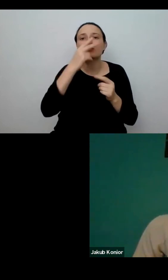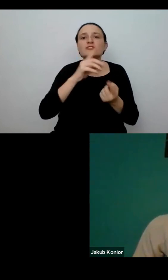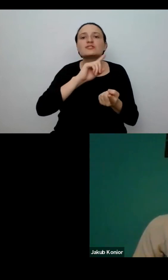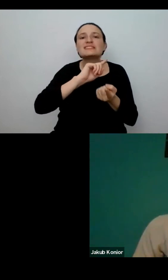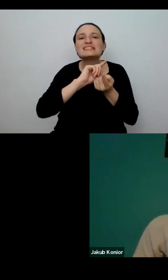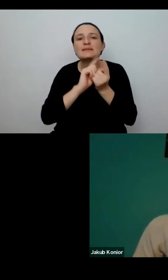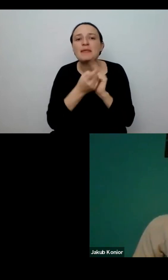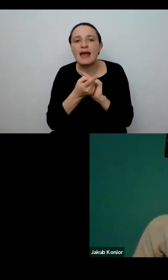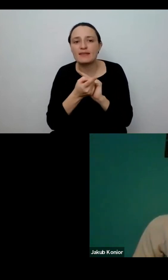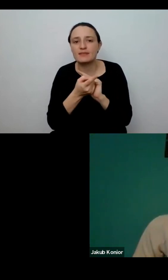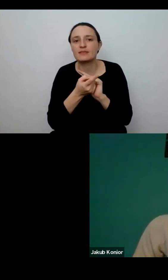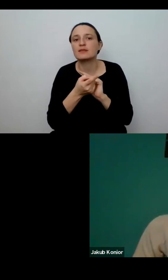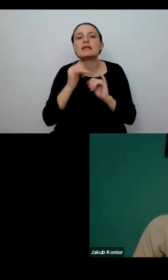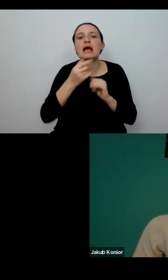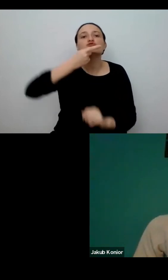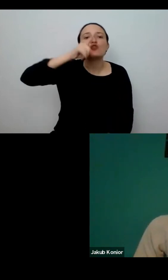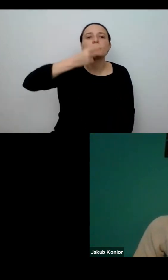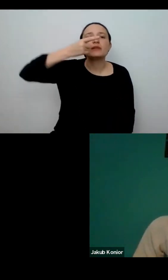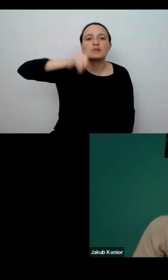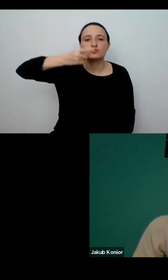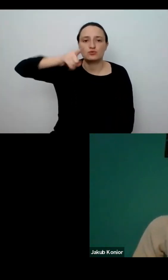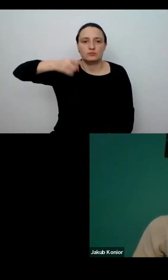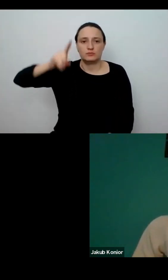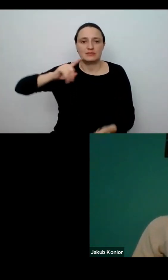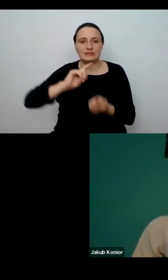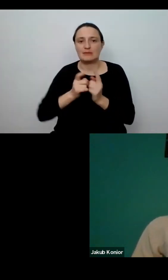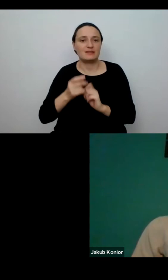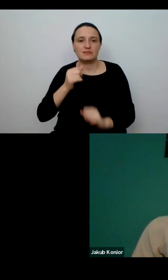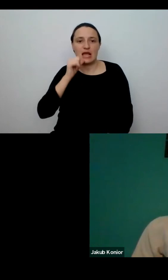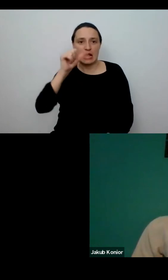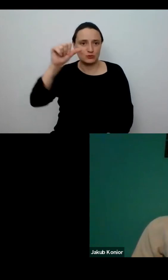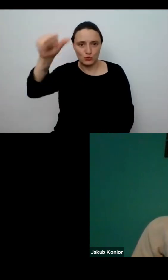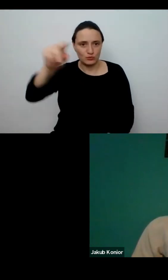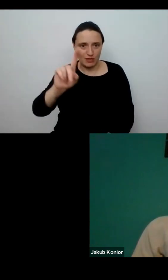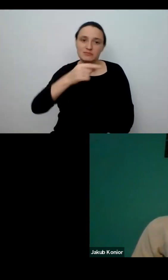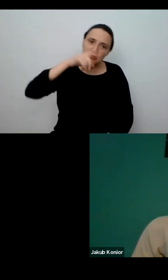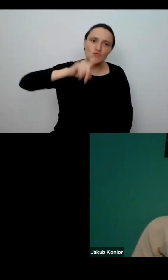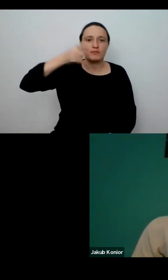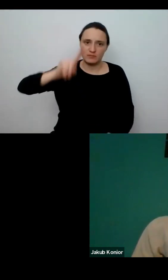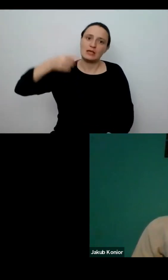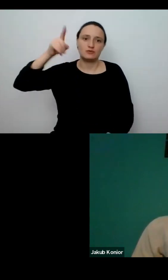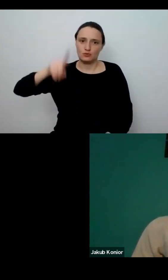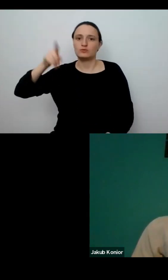you can see if they turned off something, you will see the drop